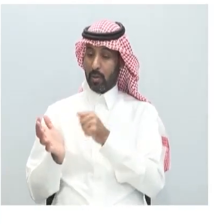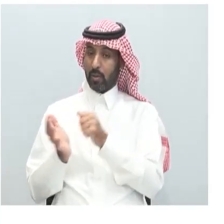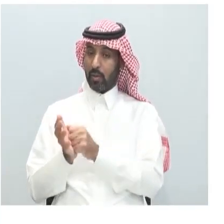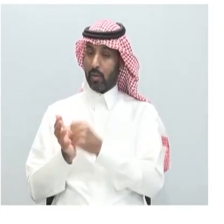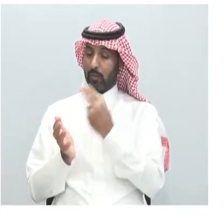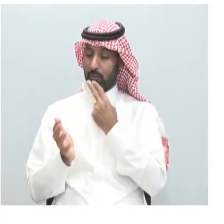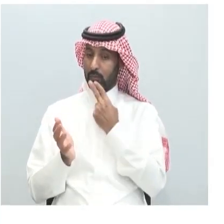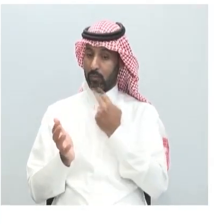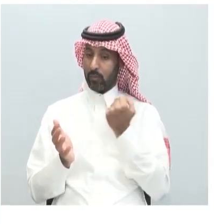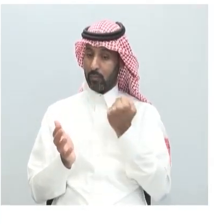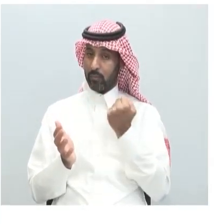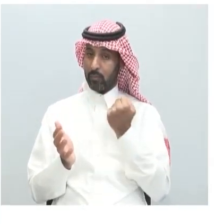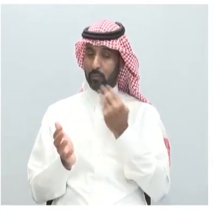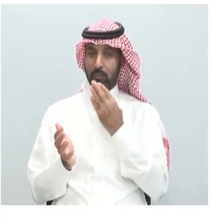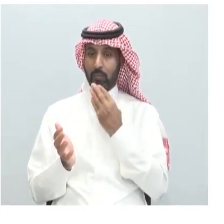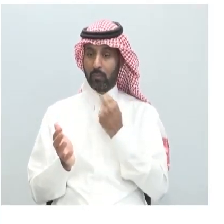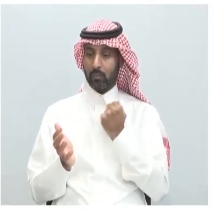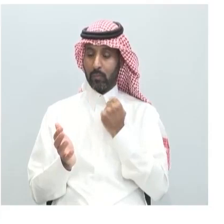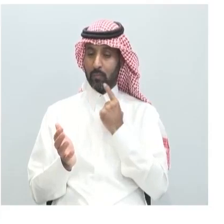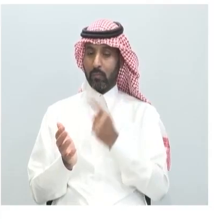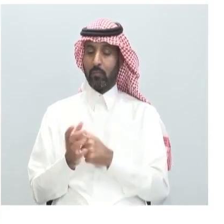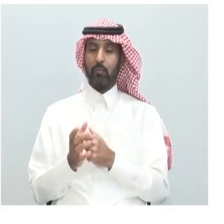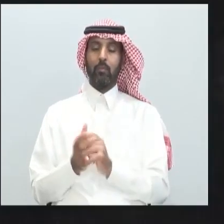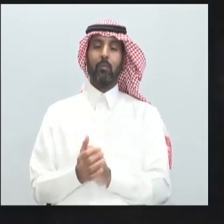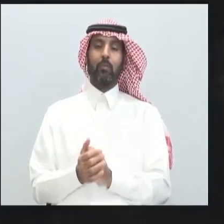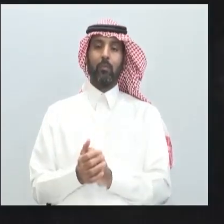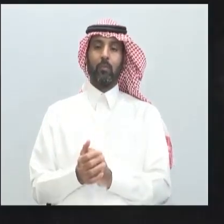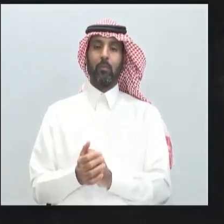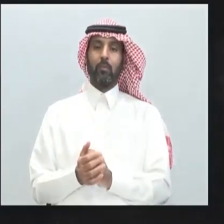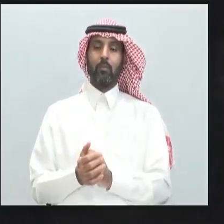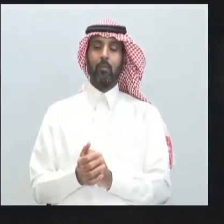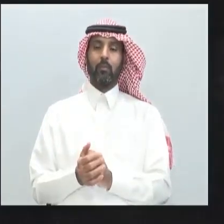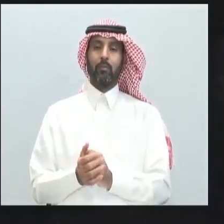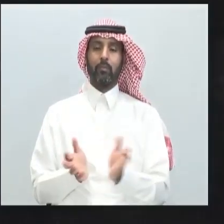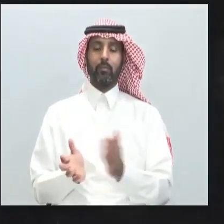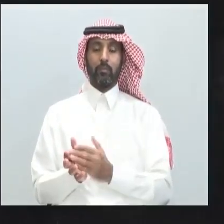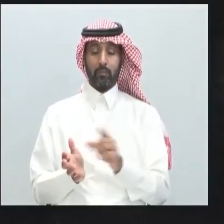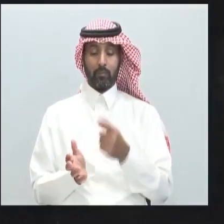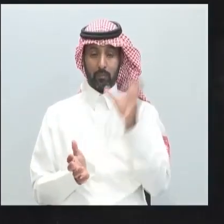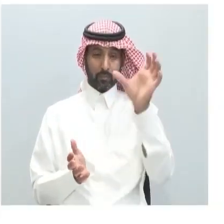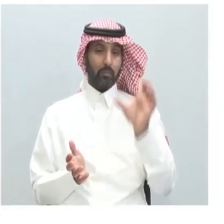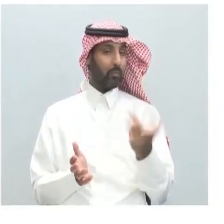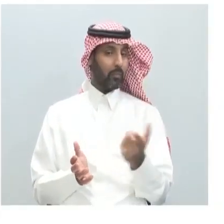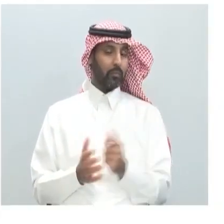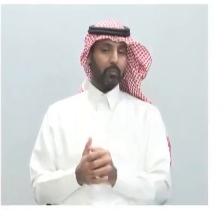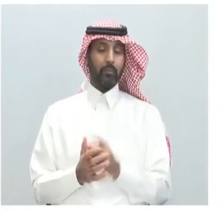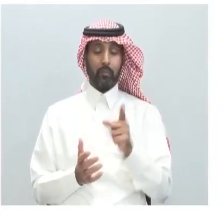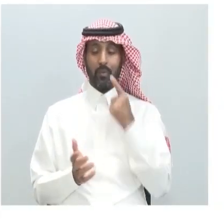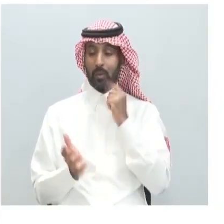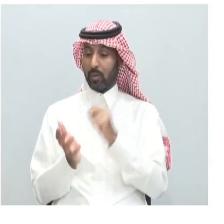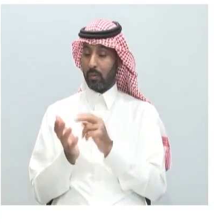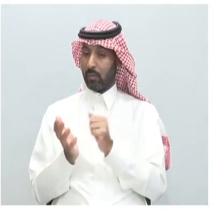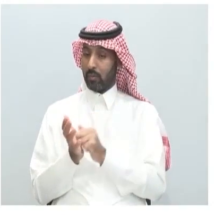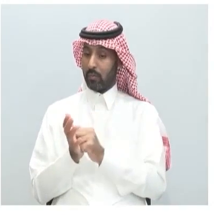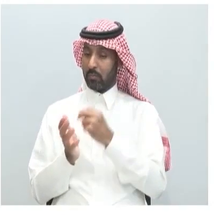and the word here is enough. So let's check the correct answer together here. Yes, the house